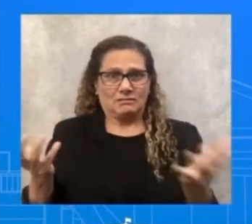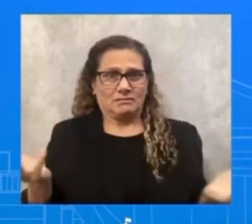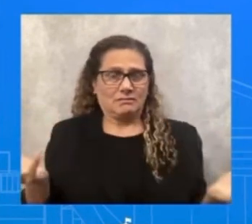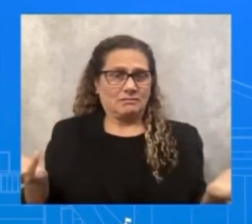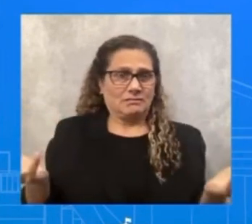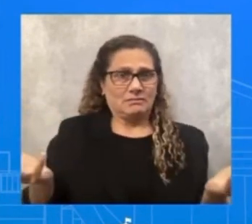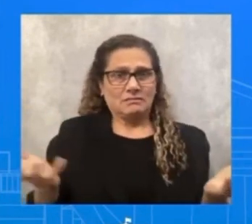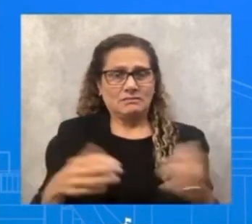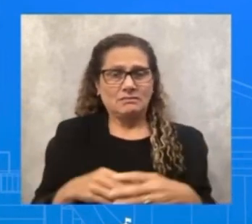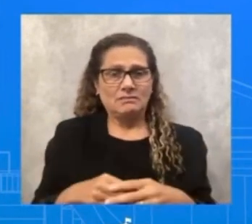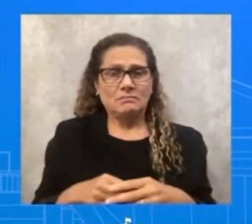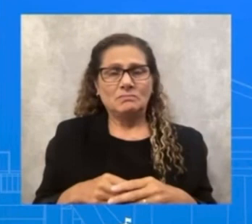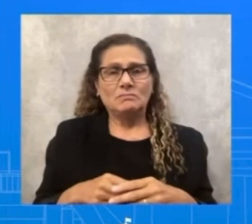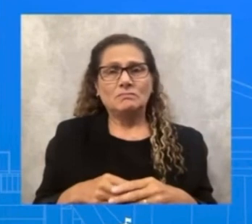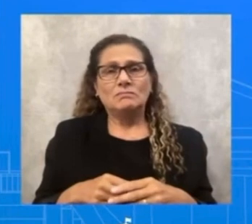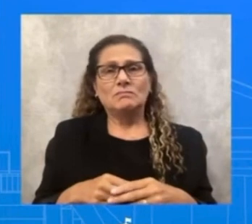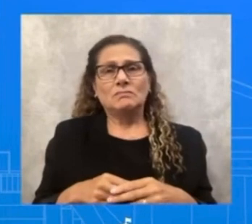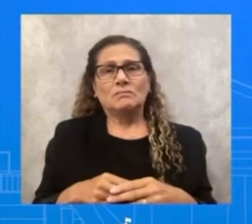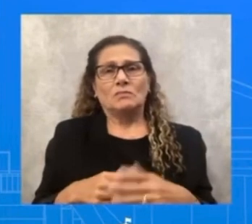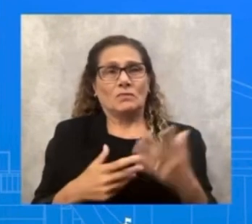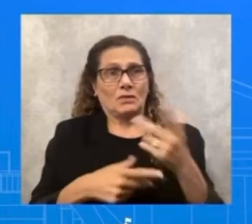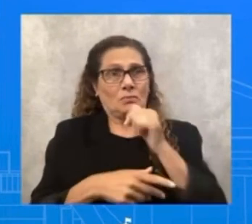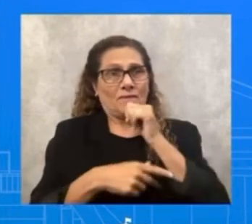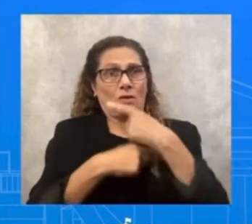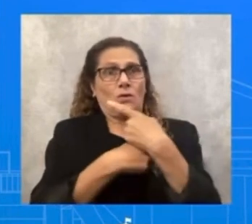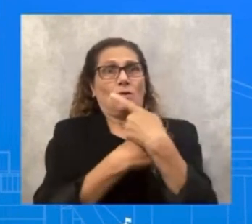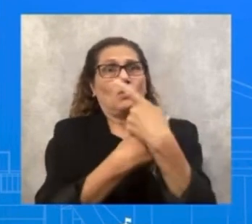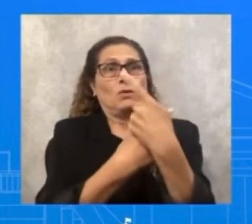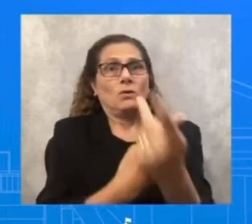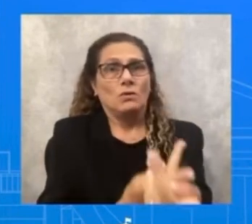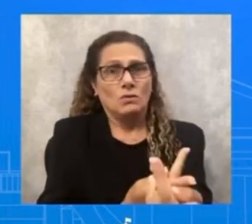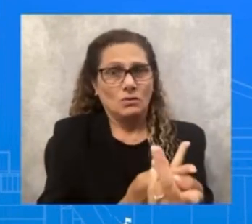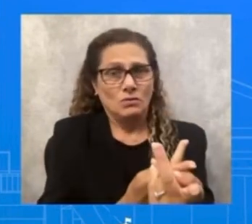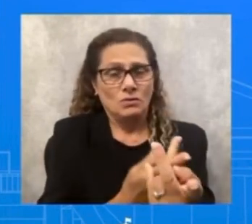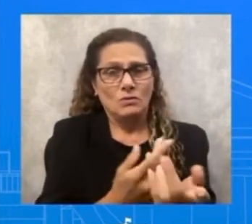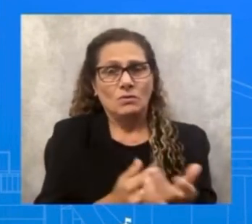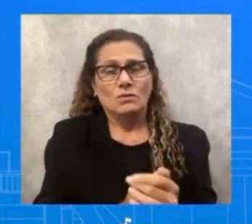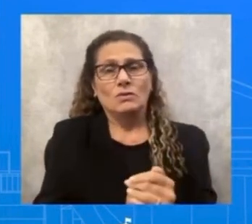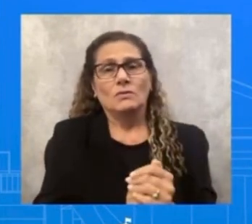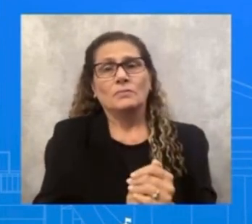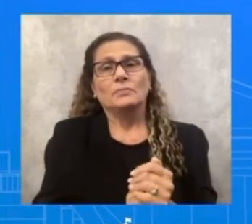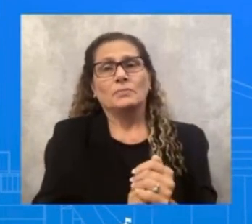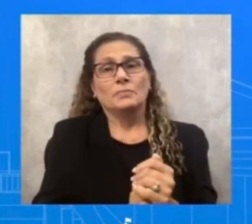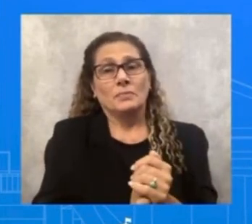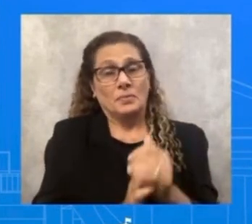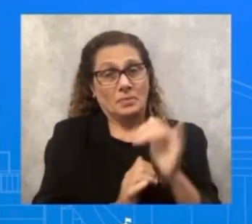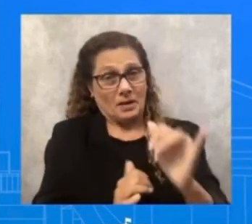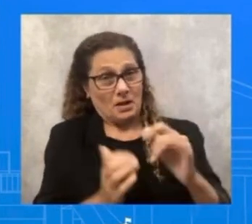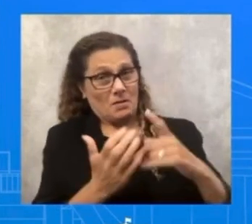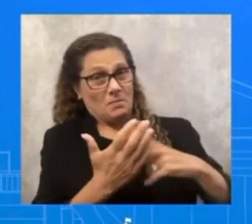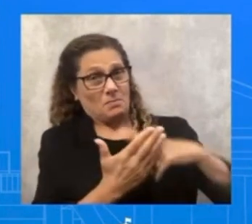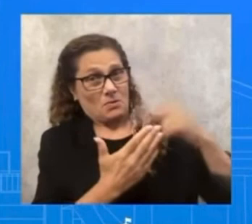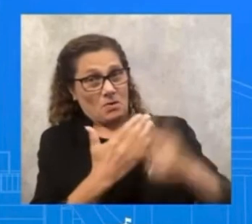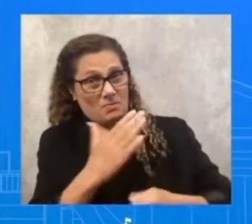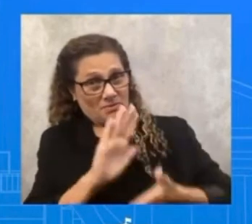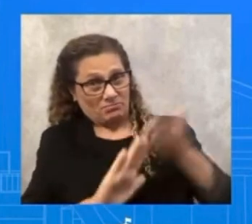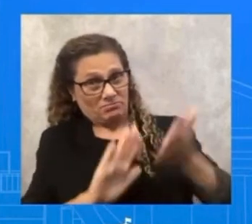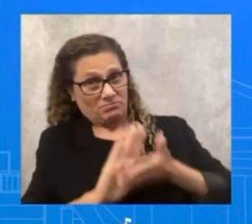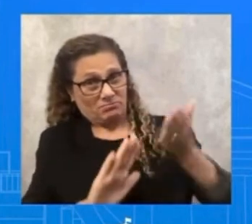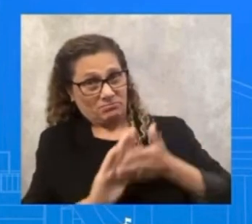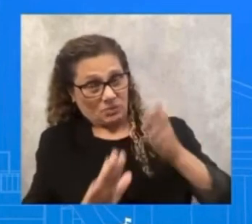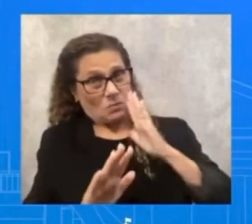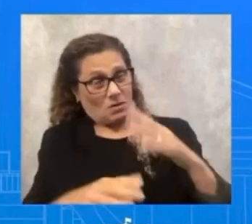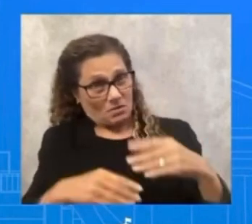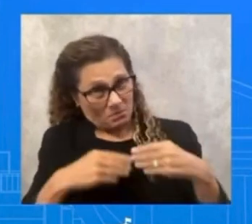lending standards. So I think it's operating very well, and it's producing a lot of work for the American people. Okay, last question,